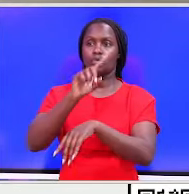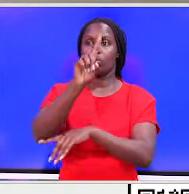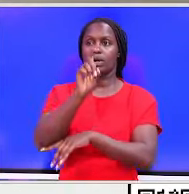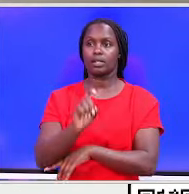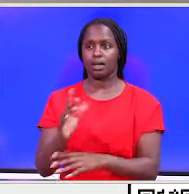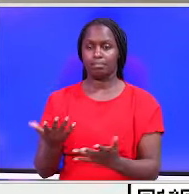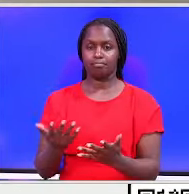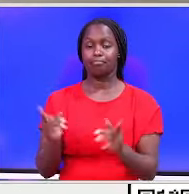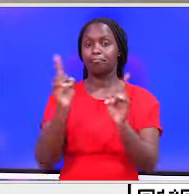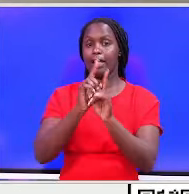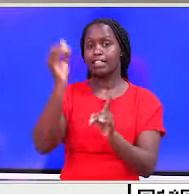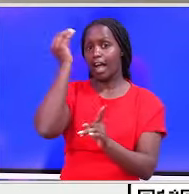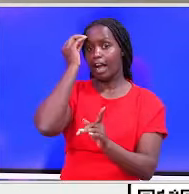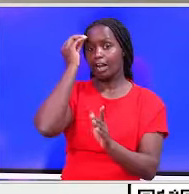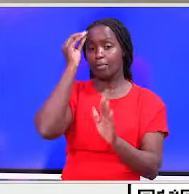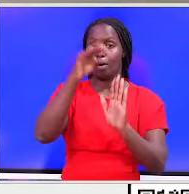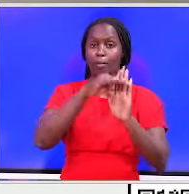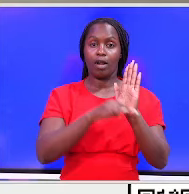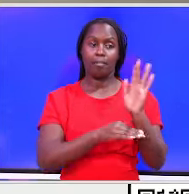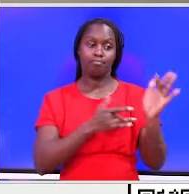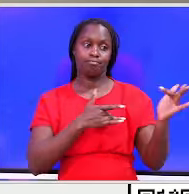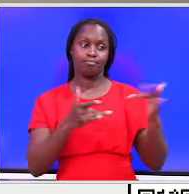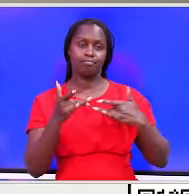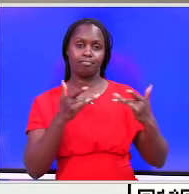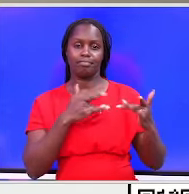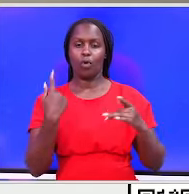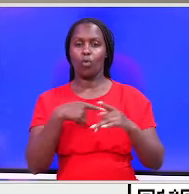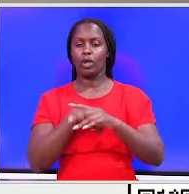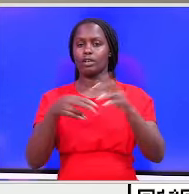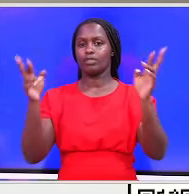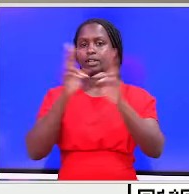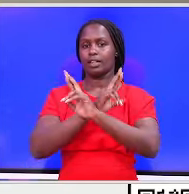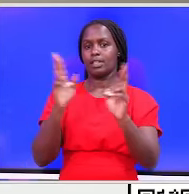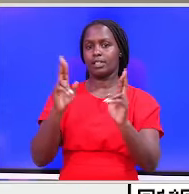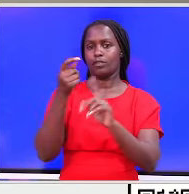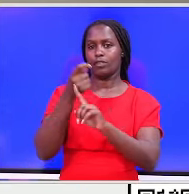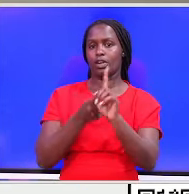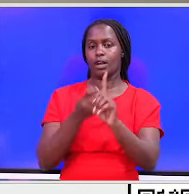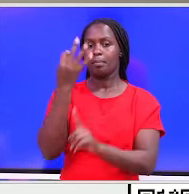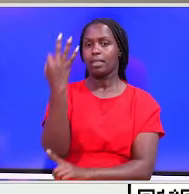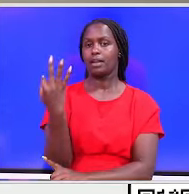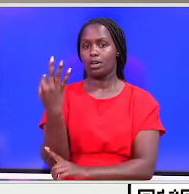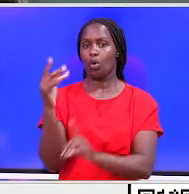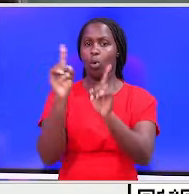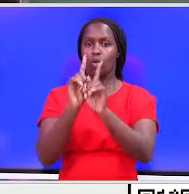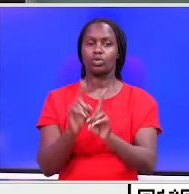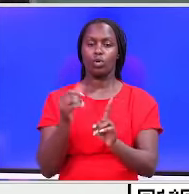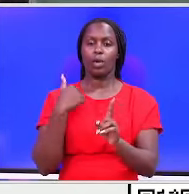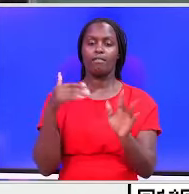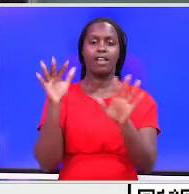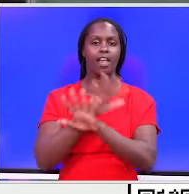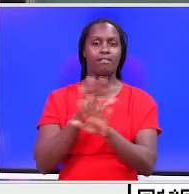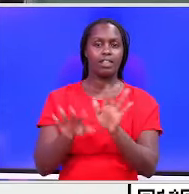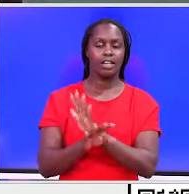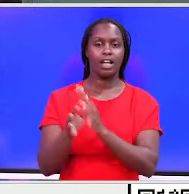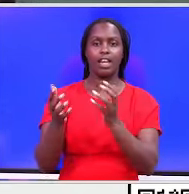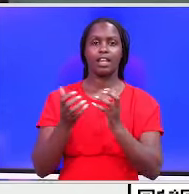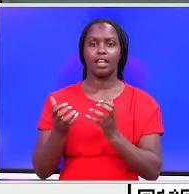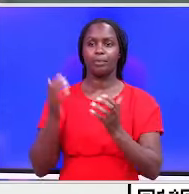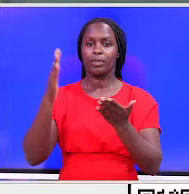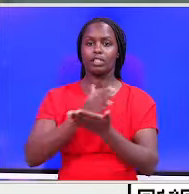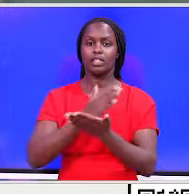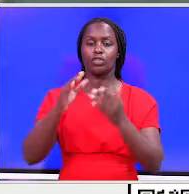programs are concerned, we are already set for term 3, we've already put in place all the necessary measures. However, a section of